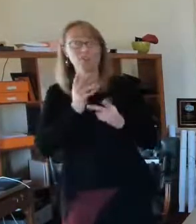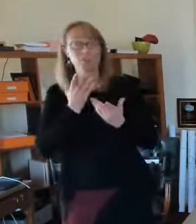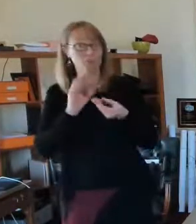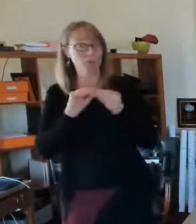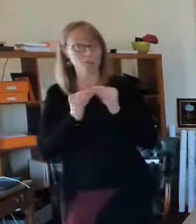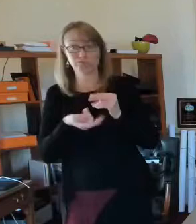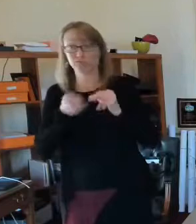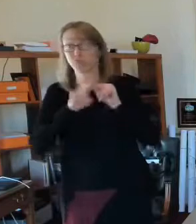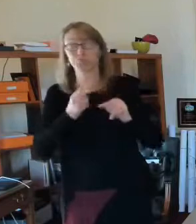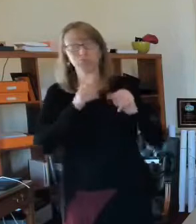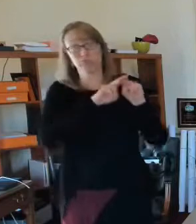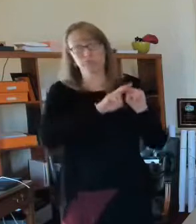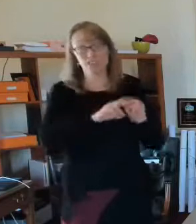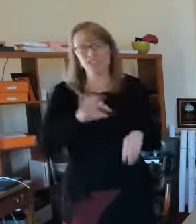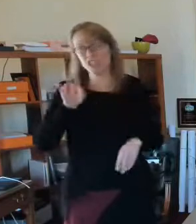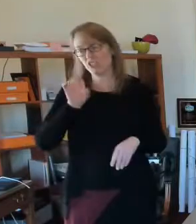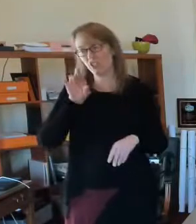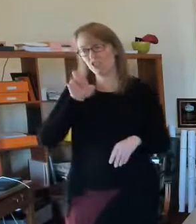St. Charles.